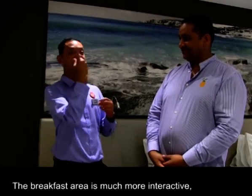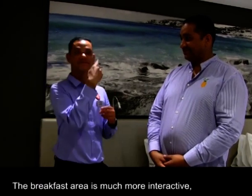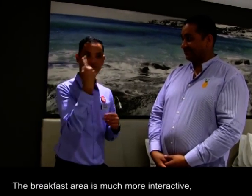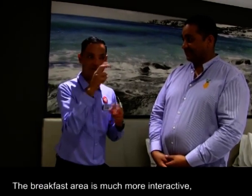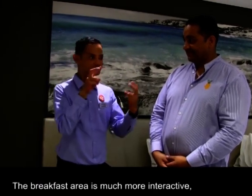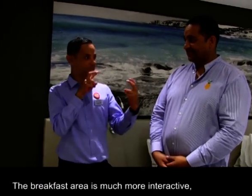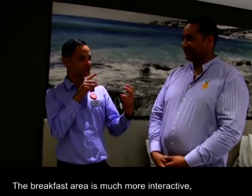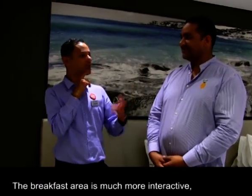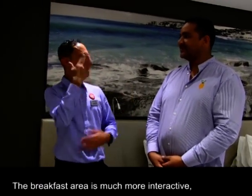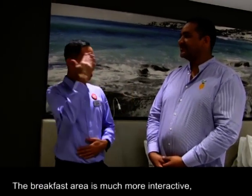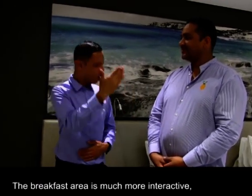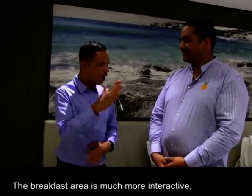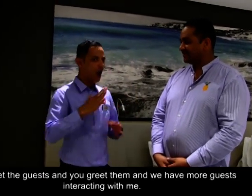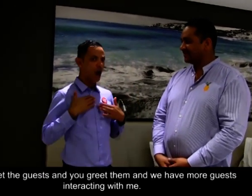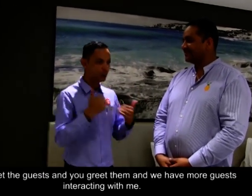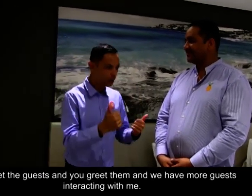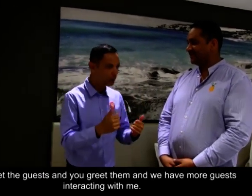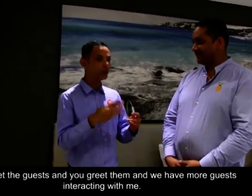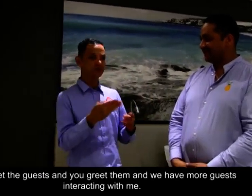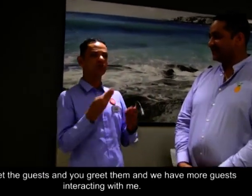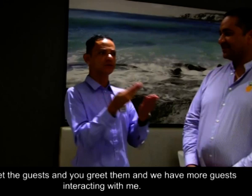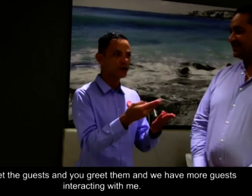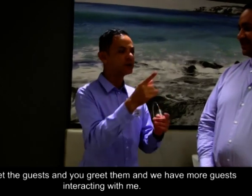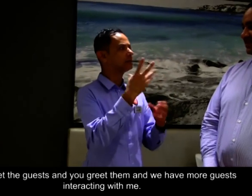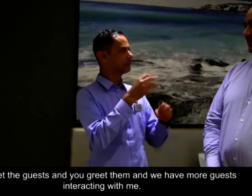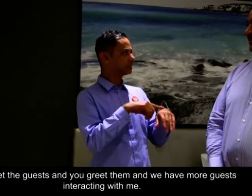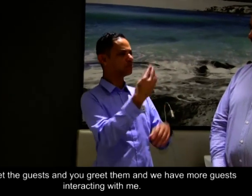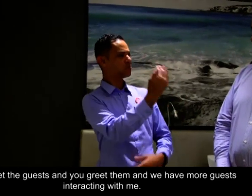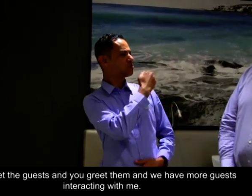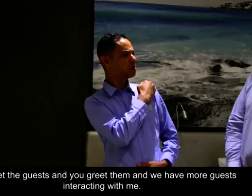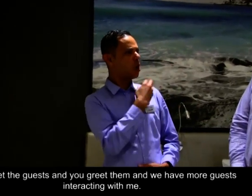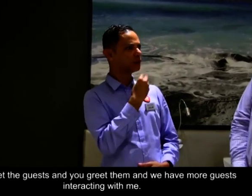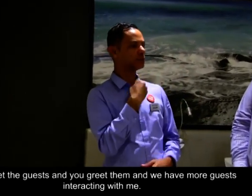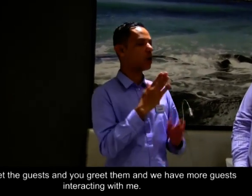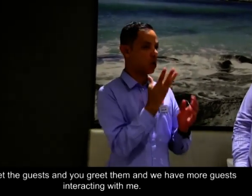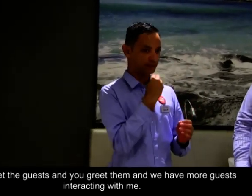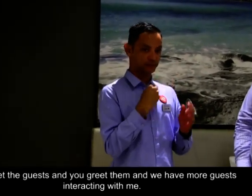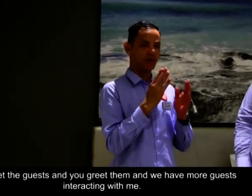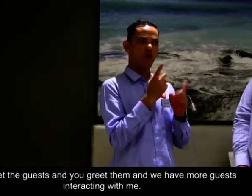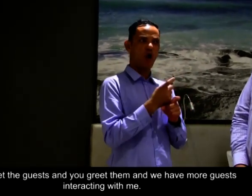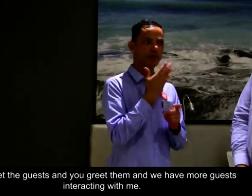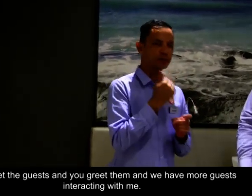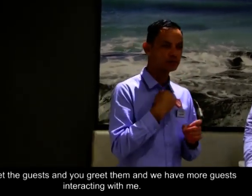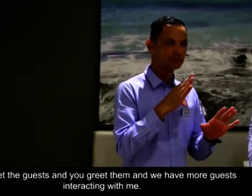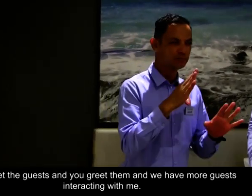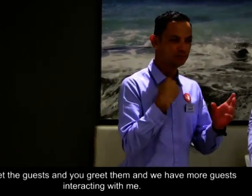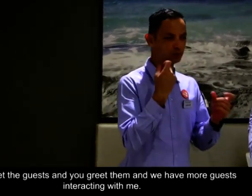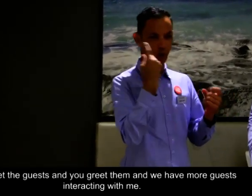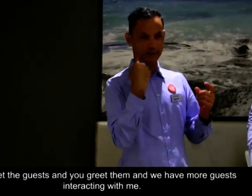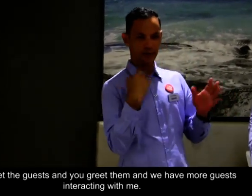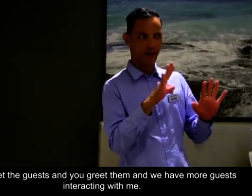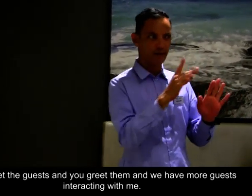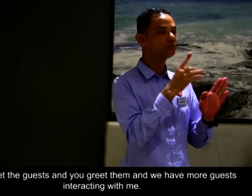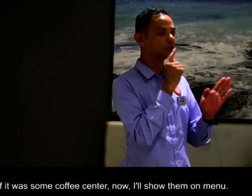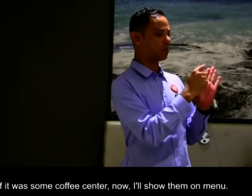area is much more interactive. You get to meet the guests, and you greet them, and we have more, um, guests